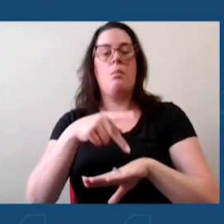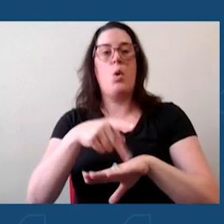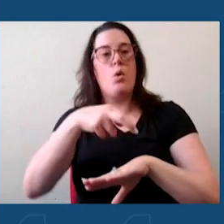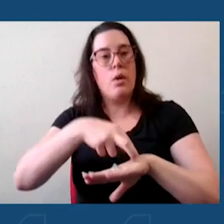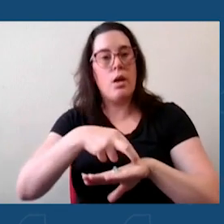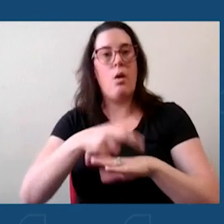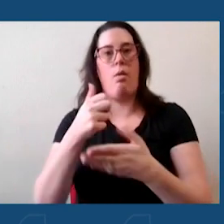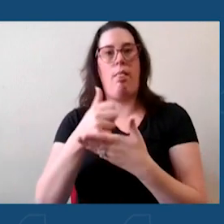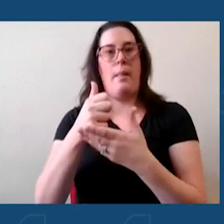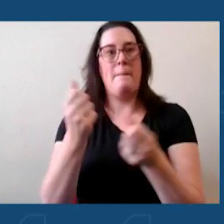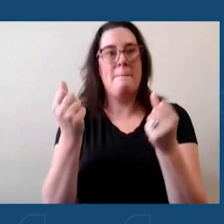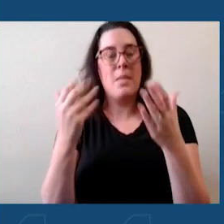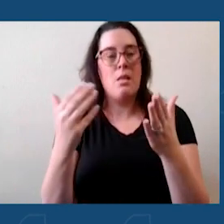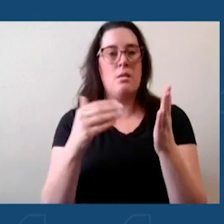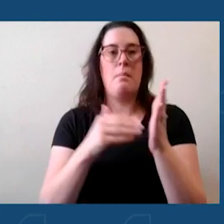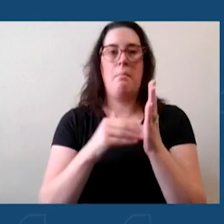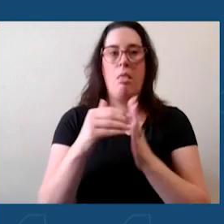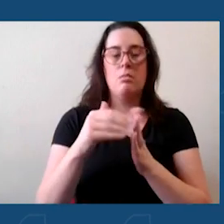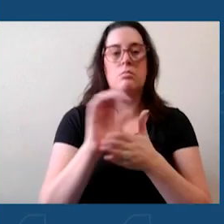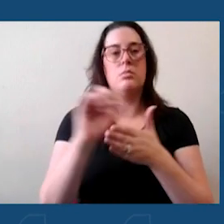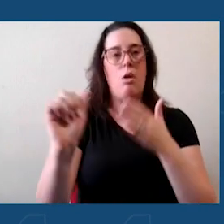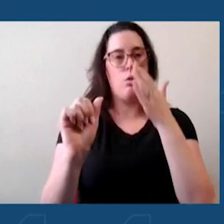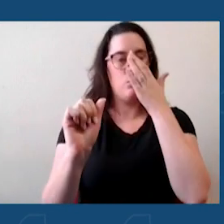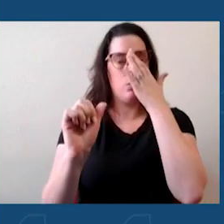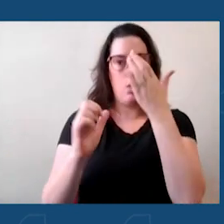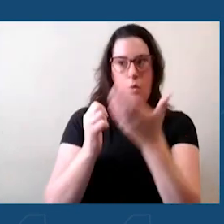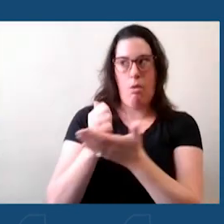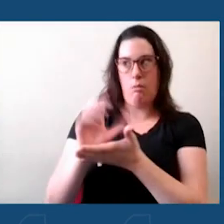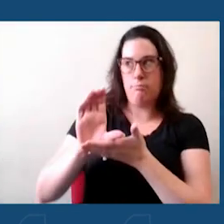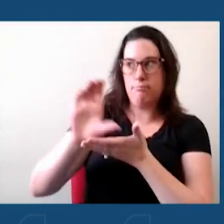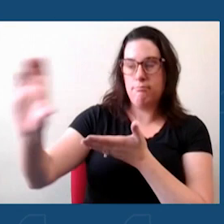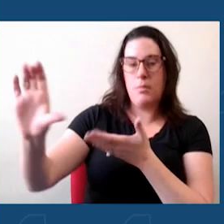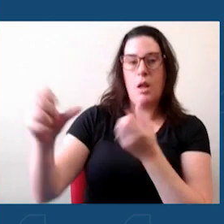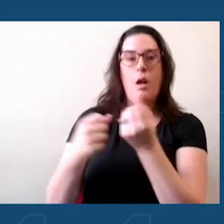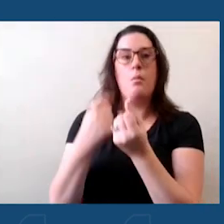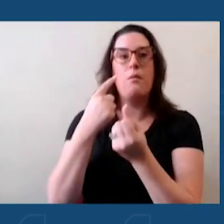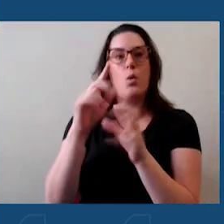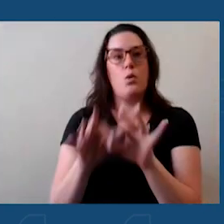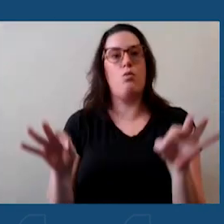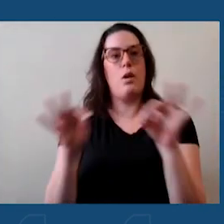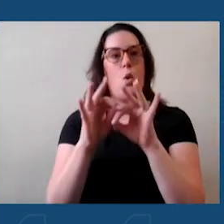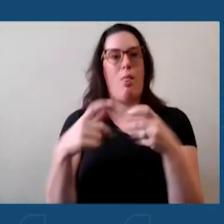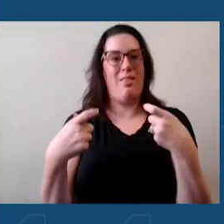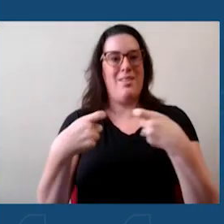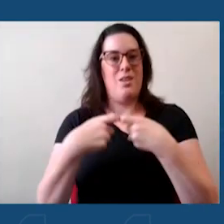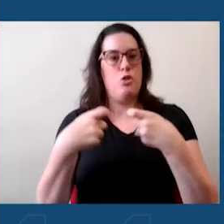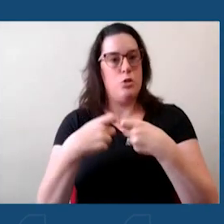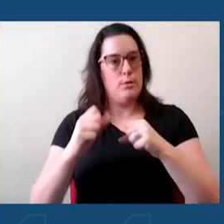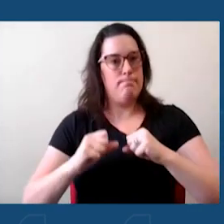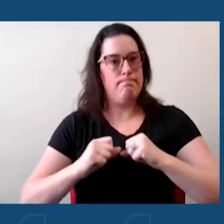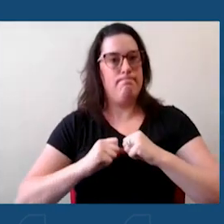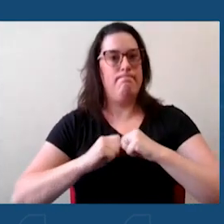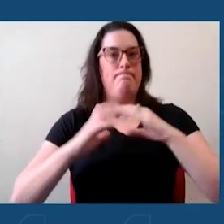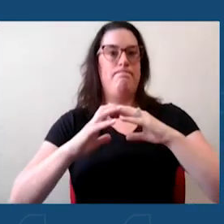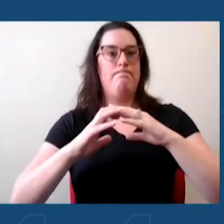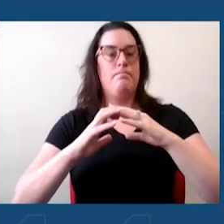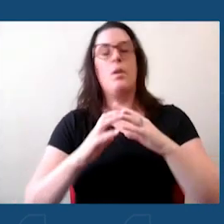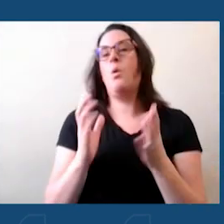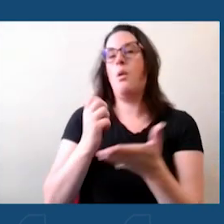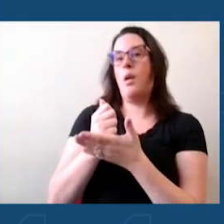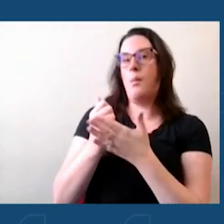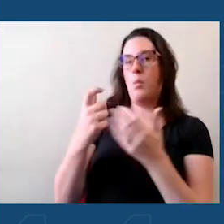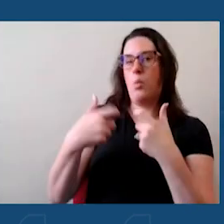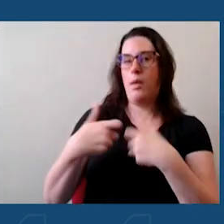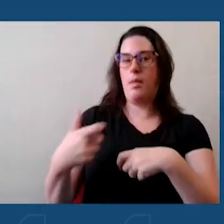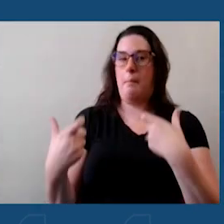and billions of dollars to help them assist in the critical energy infrastructure. And we've helped with assessments in their power plants. I went and visited